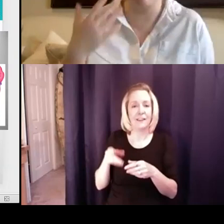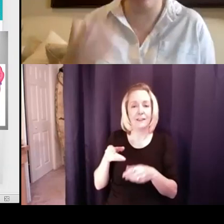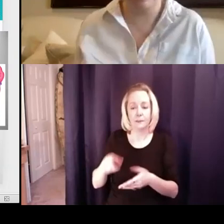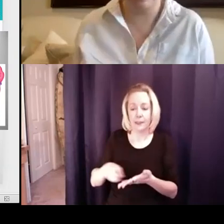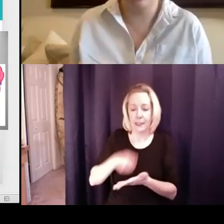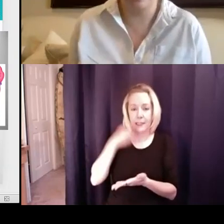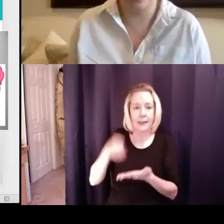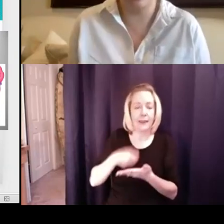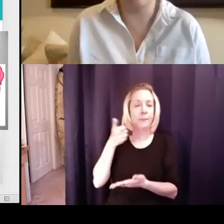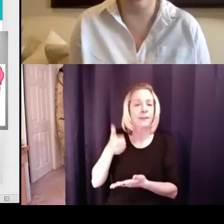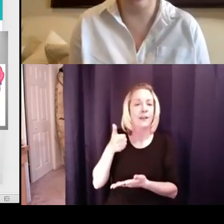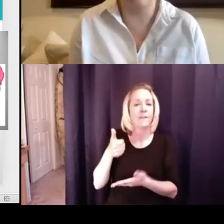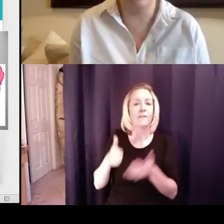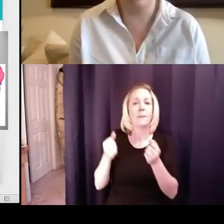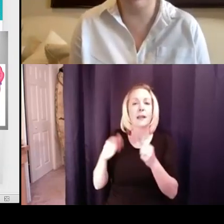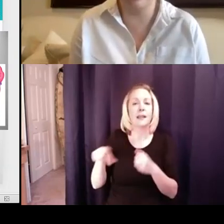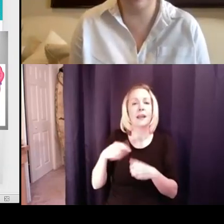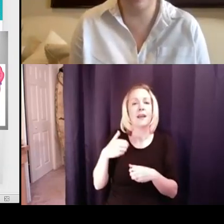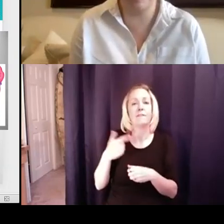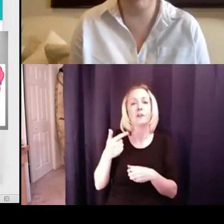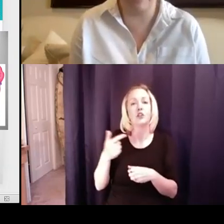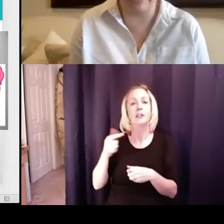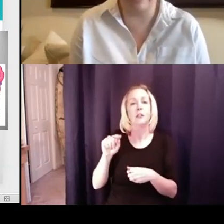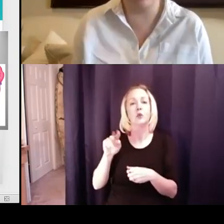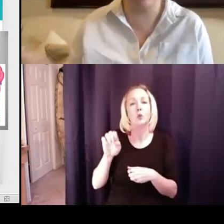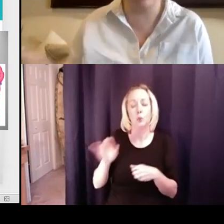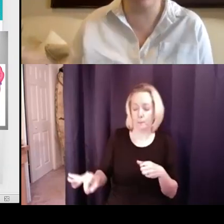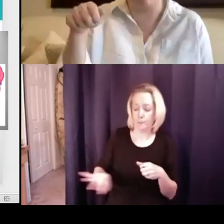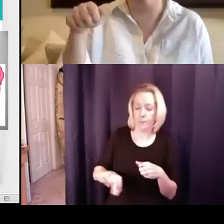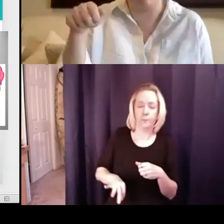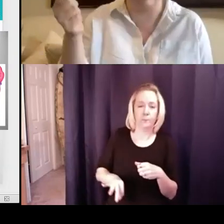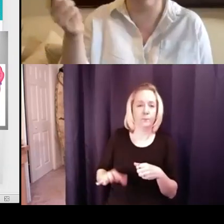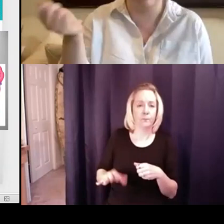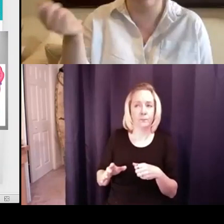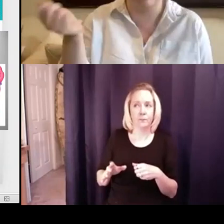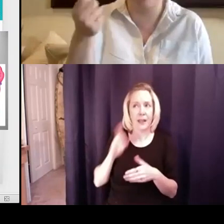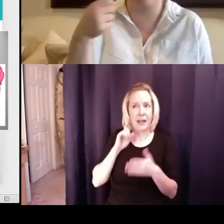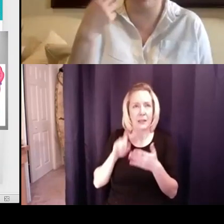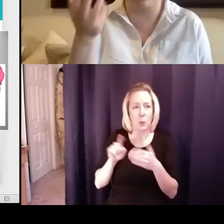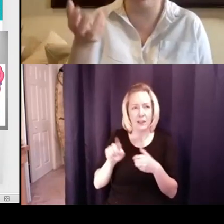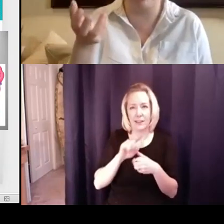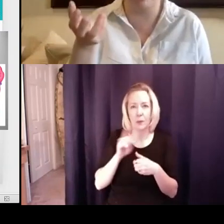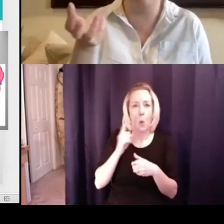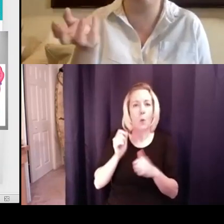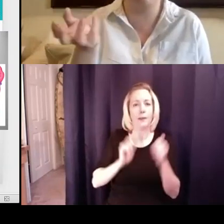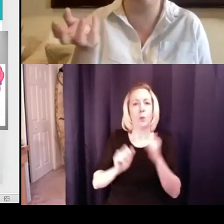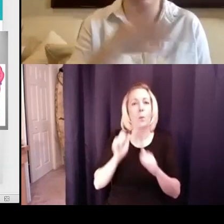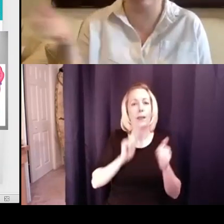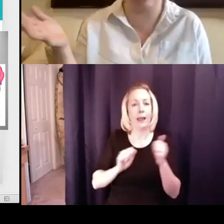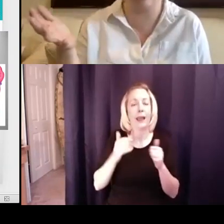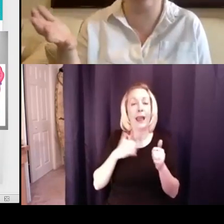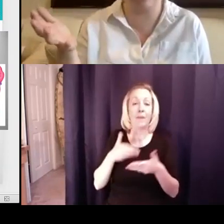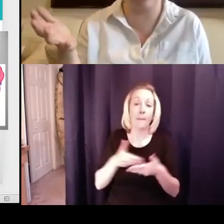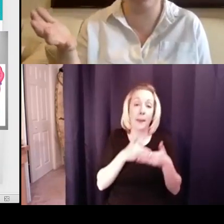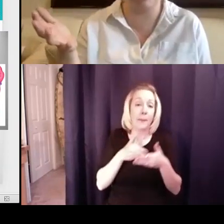by mouth, they eat with a G-tube, and we were constantly doing play where we're feeding the babies with a spoon and a bottle, but that really